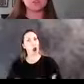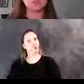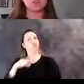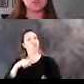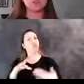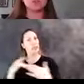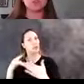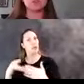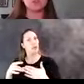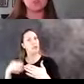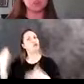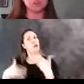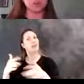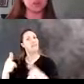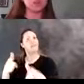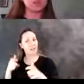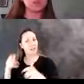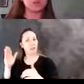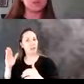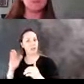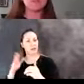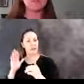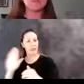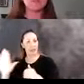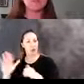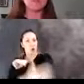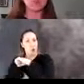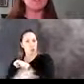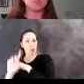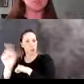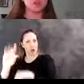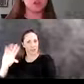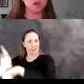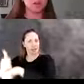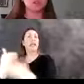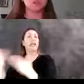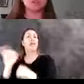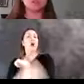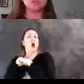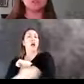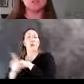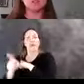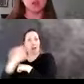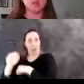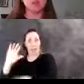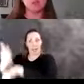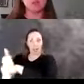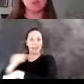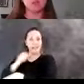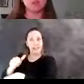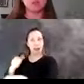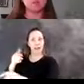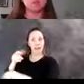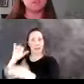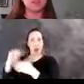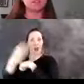faster than the countries where they're located. So even if the country that a company is located in is not making